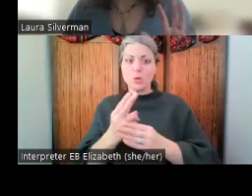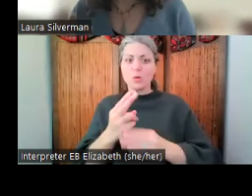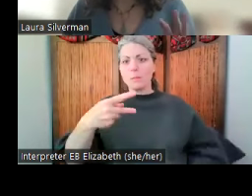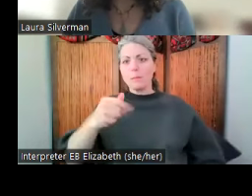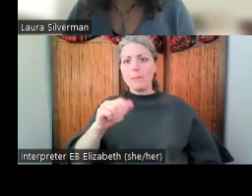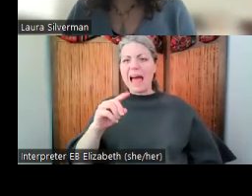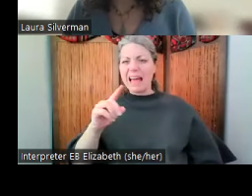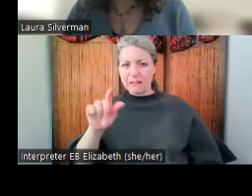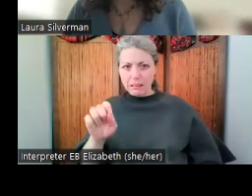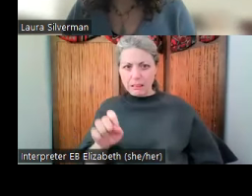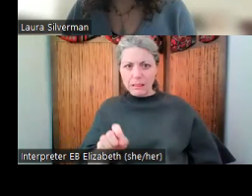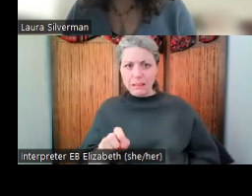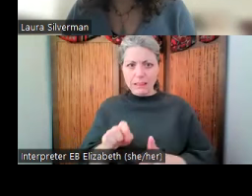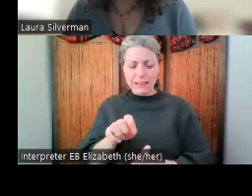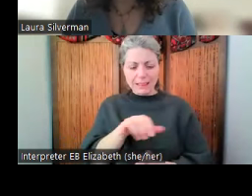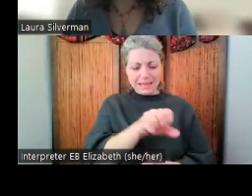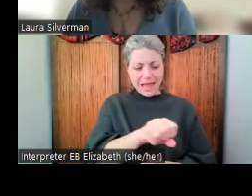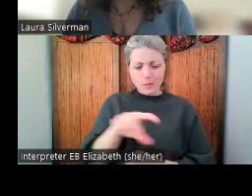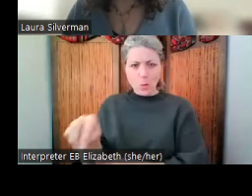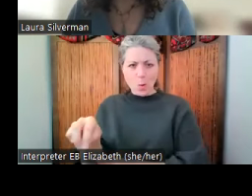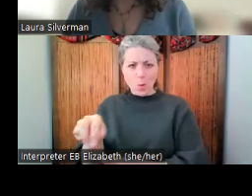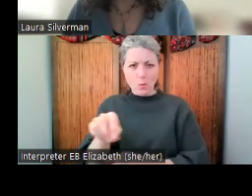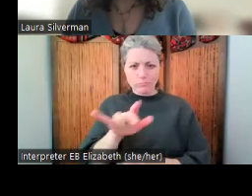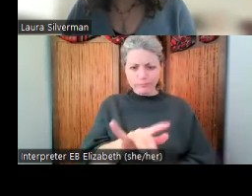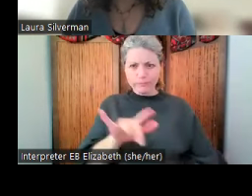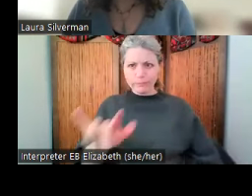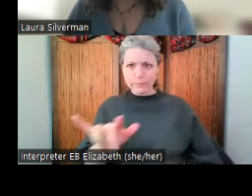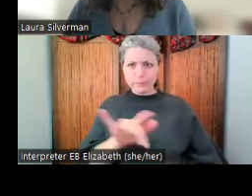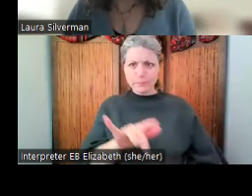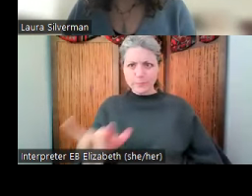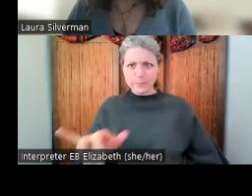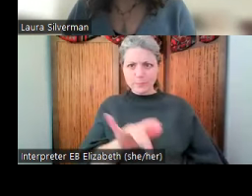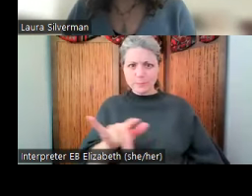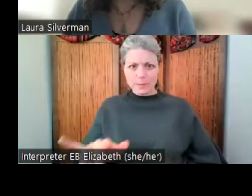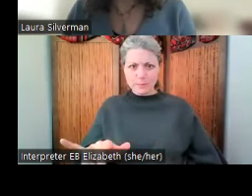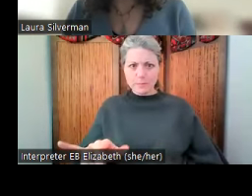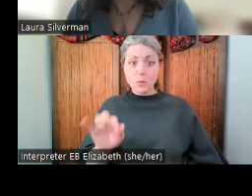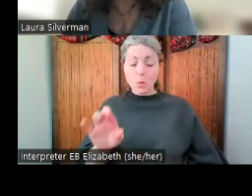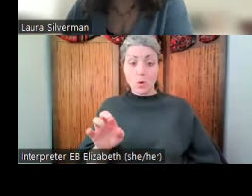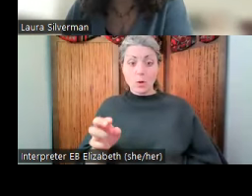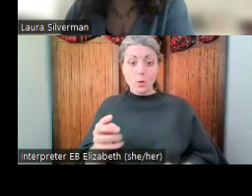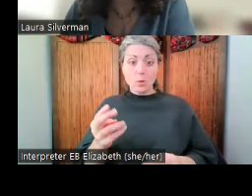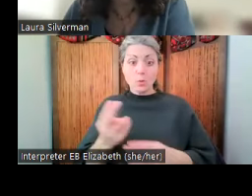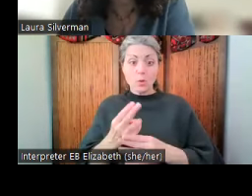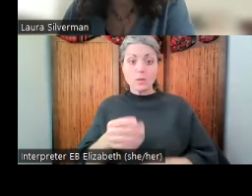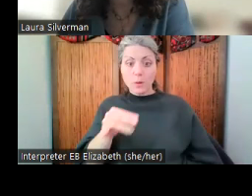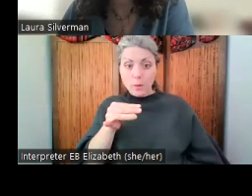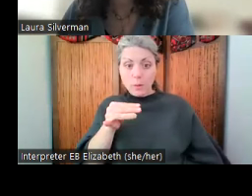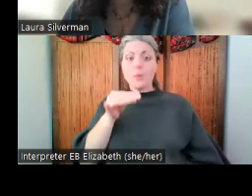are kind of yes/no choices to navigate the machine, or they can use a sip and puff,